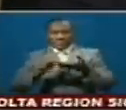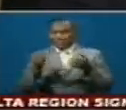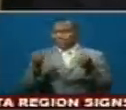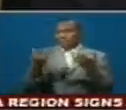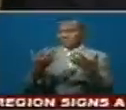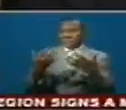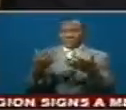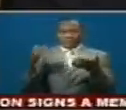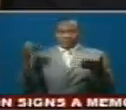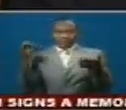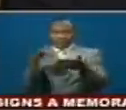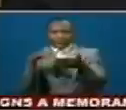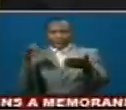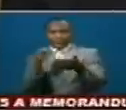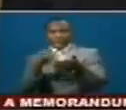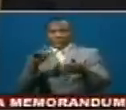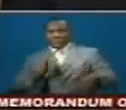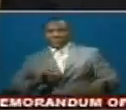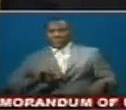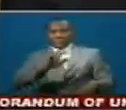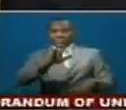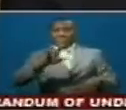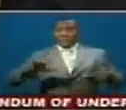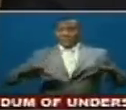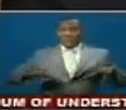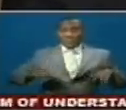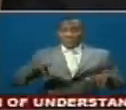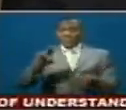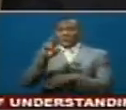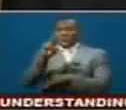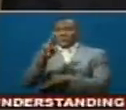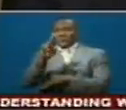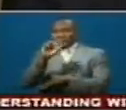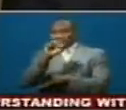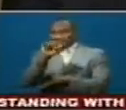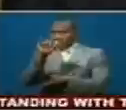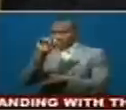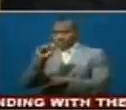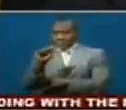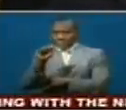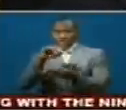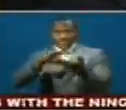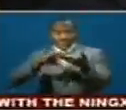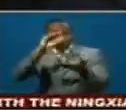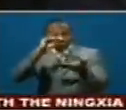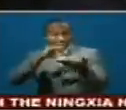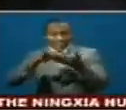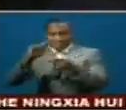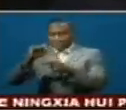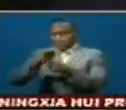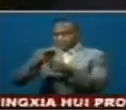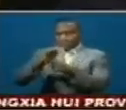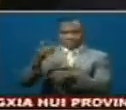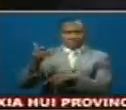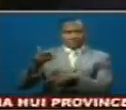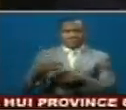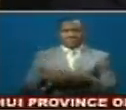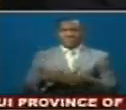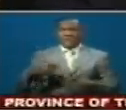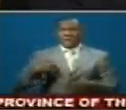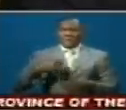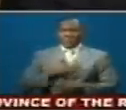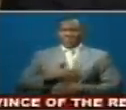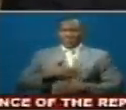of Ghanaians being trained there. And I'm happy that we've managed to increase it to